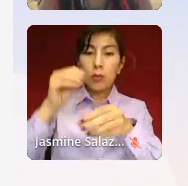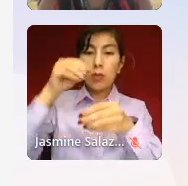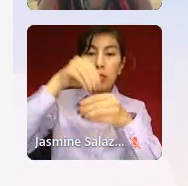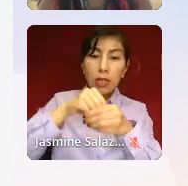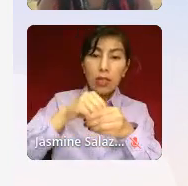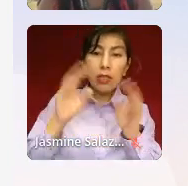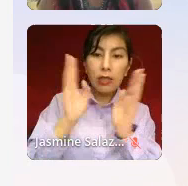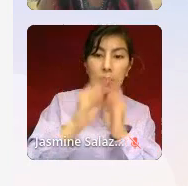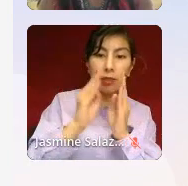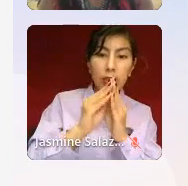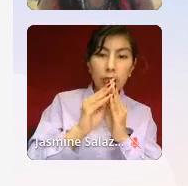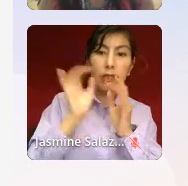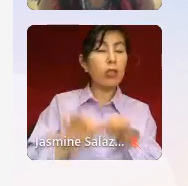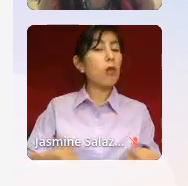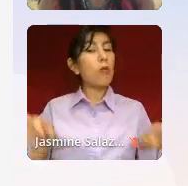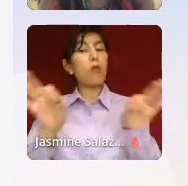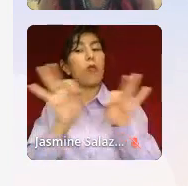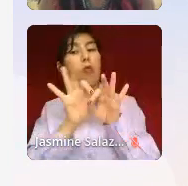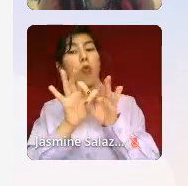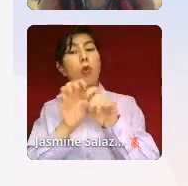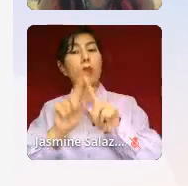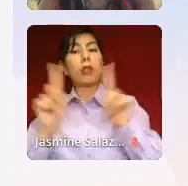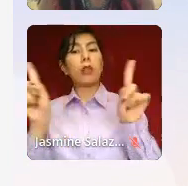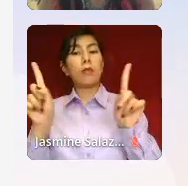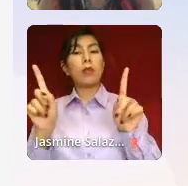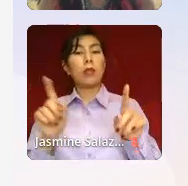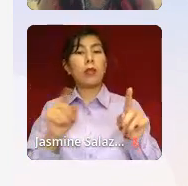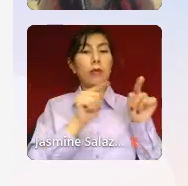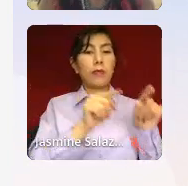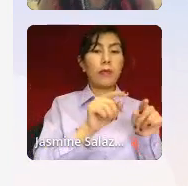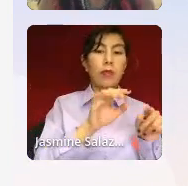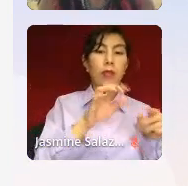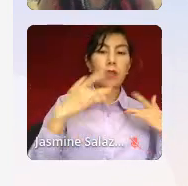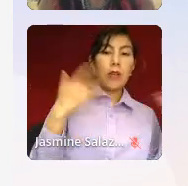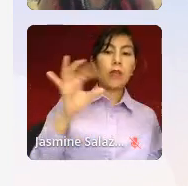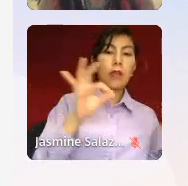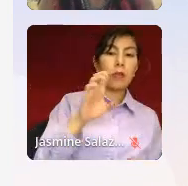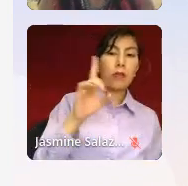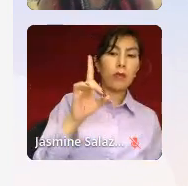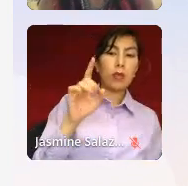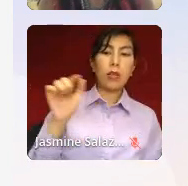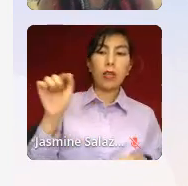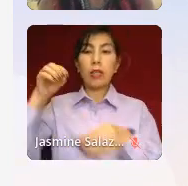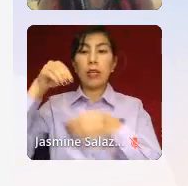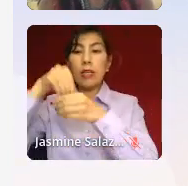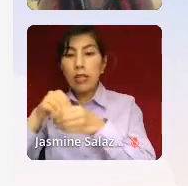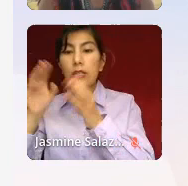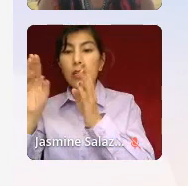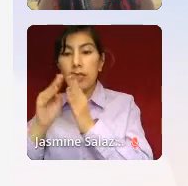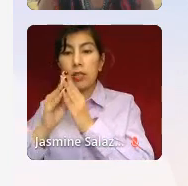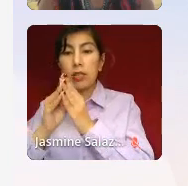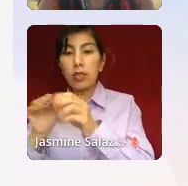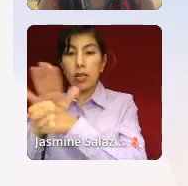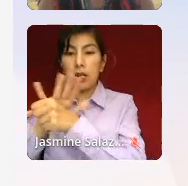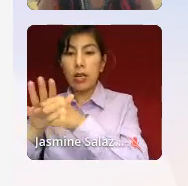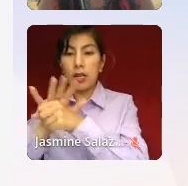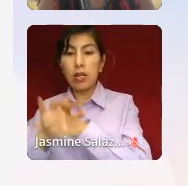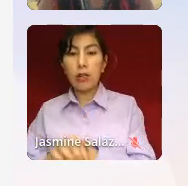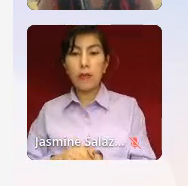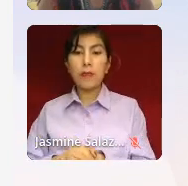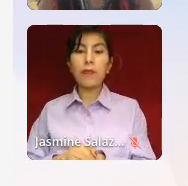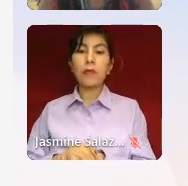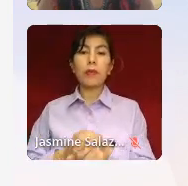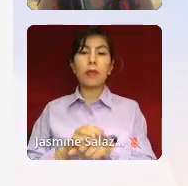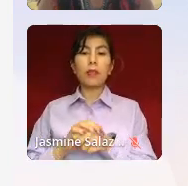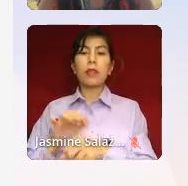important distinction, that there's an event feed and then there's an in-session area and the feed will cover the